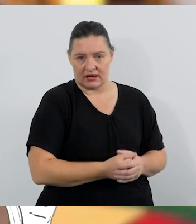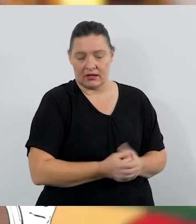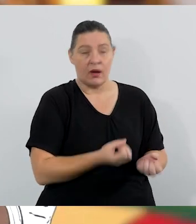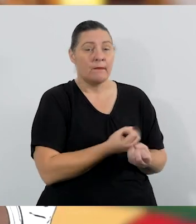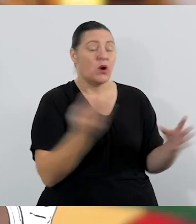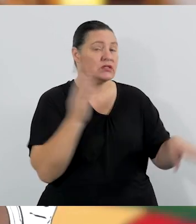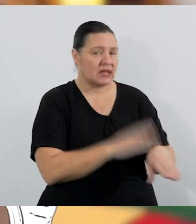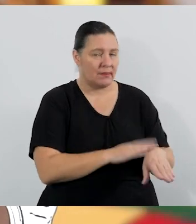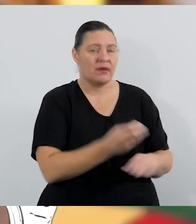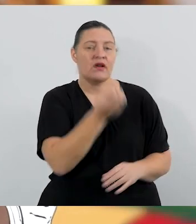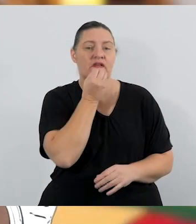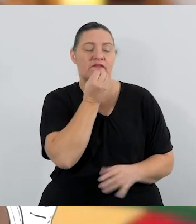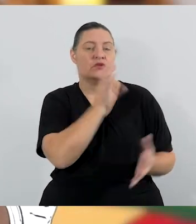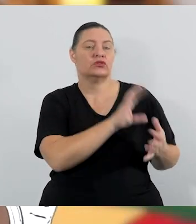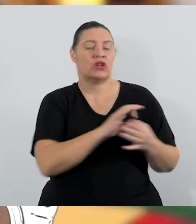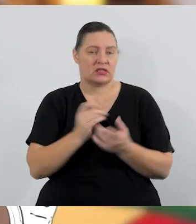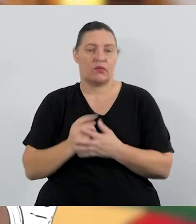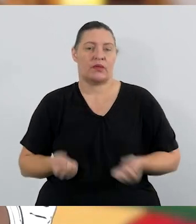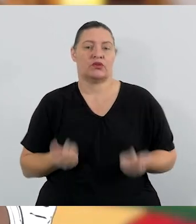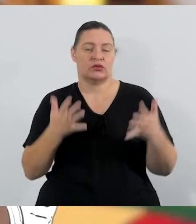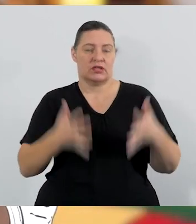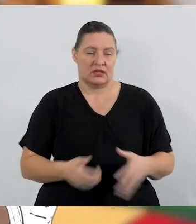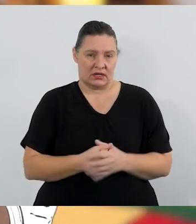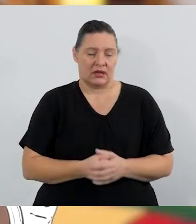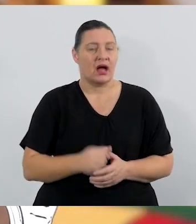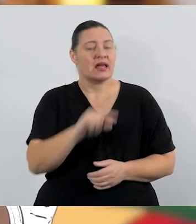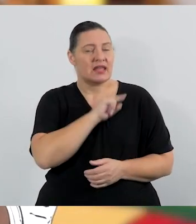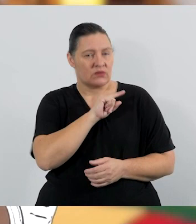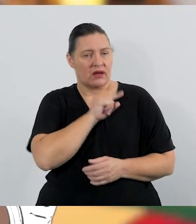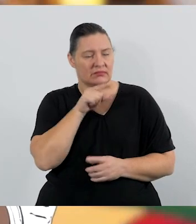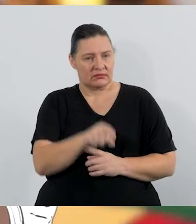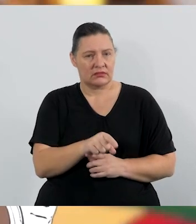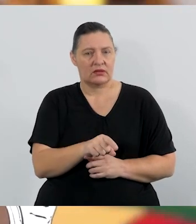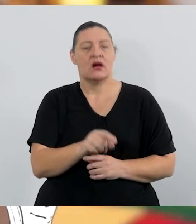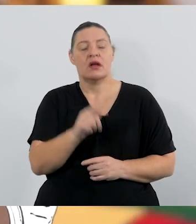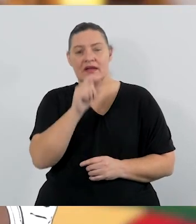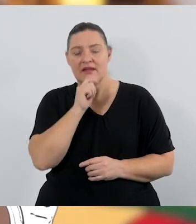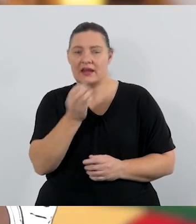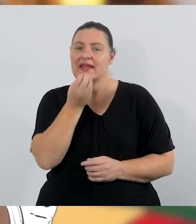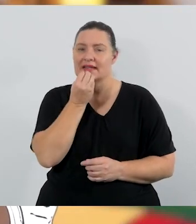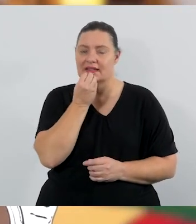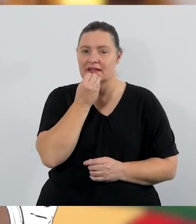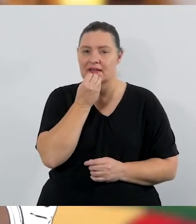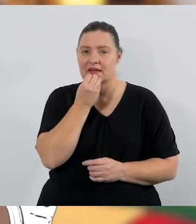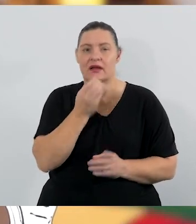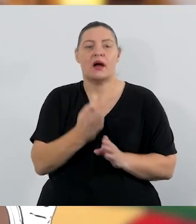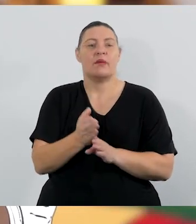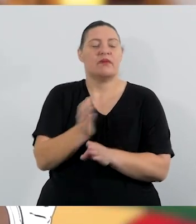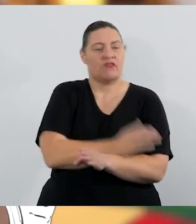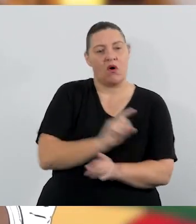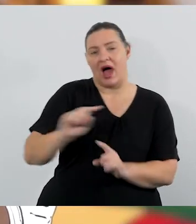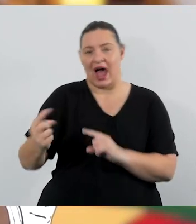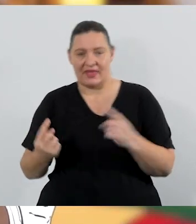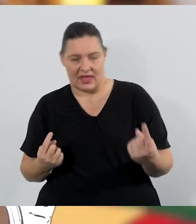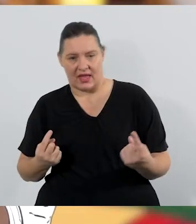in most cases, food chains begin with producers because that is what the consumers need to eat before